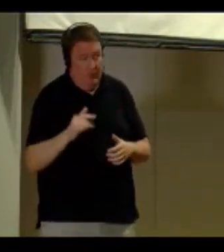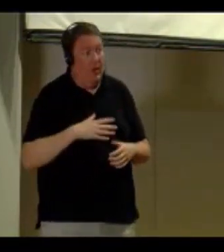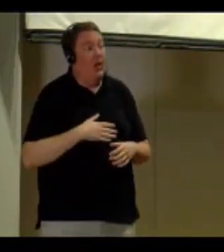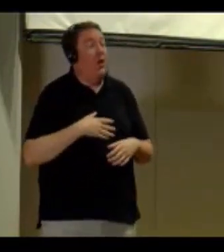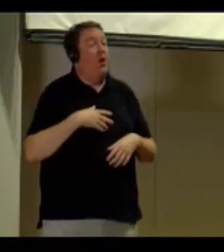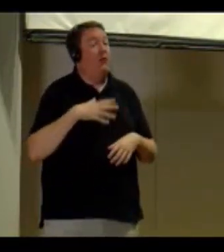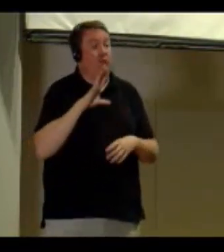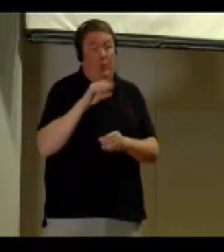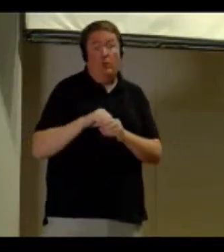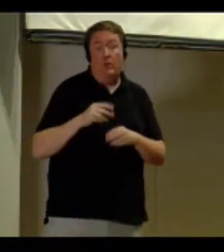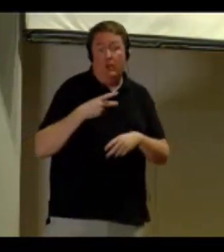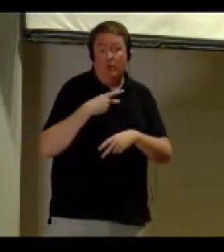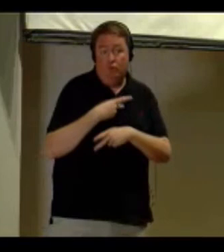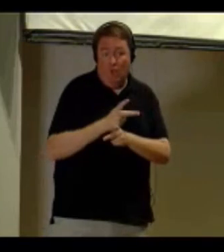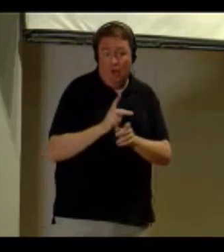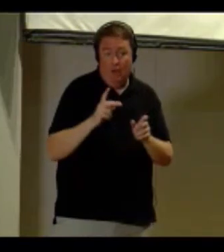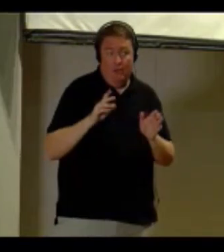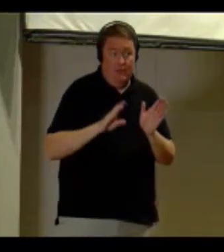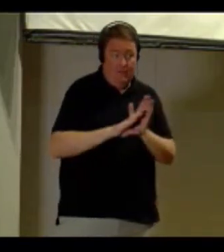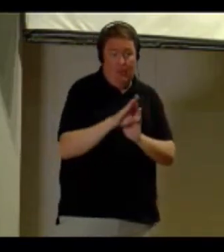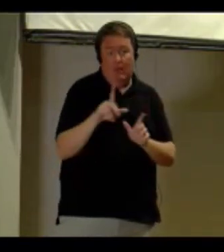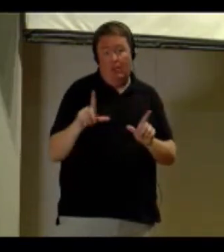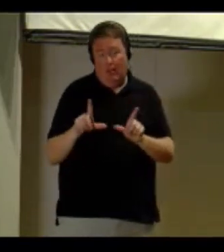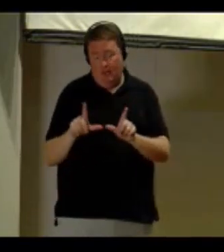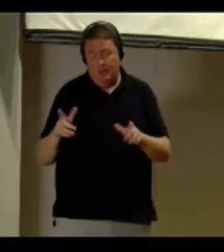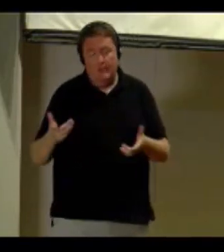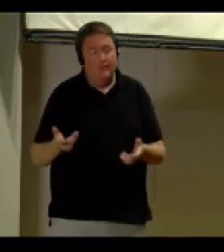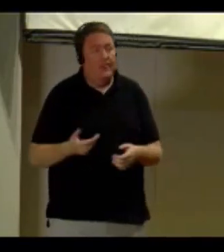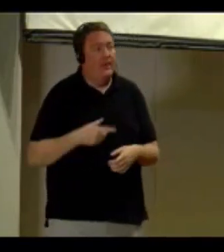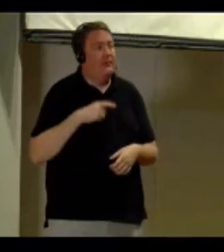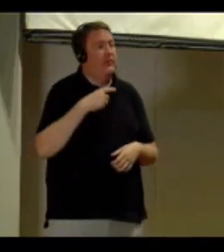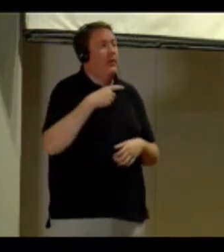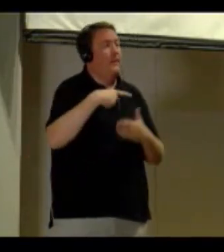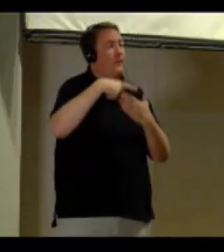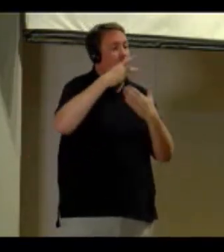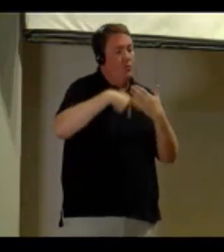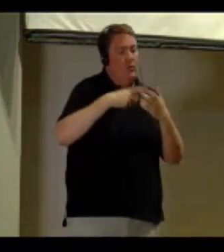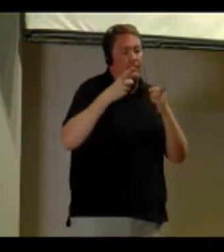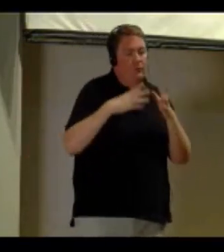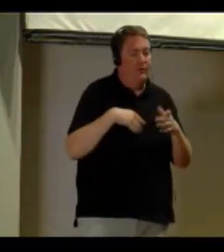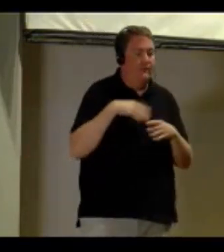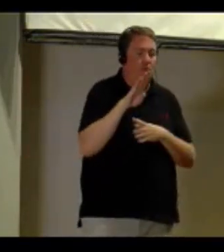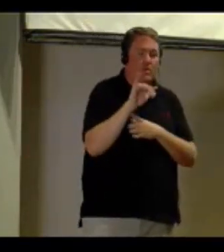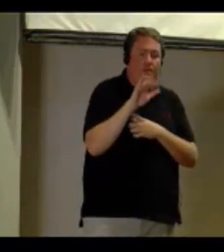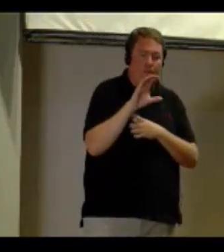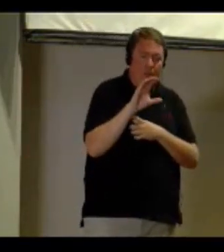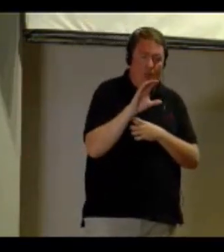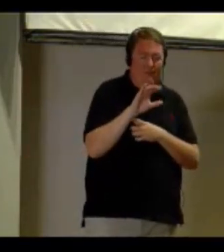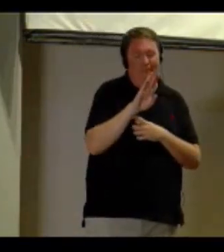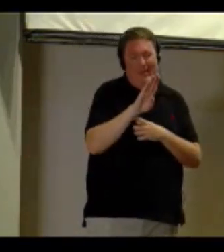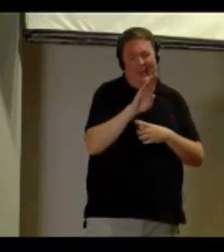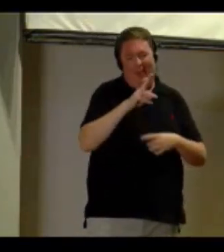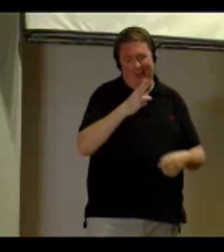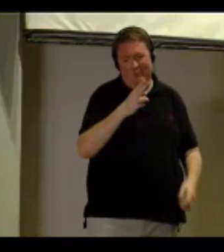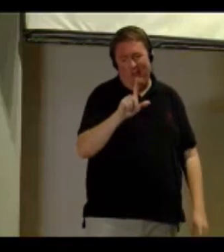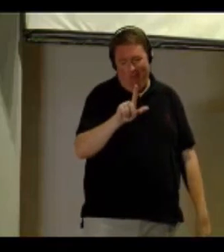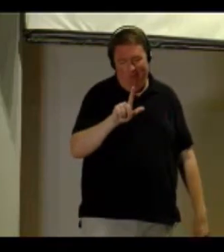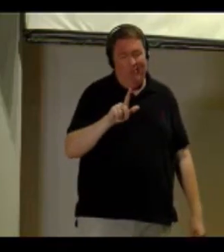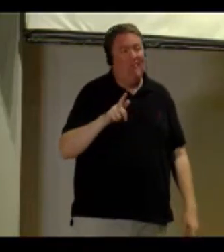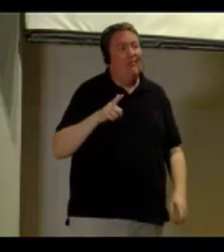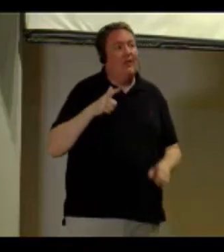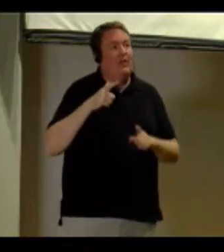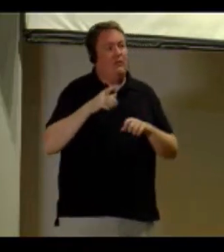licensing. As Program Director for the Biodiversity Heritage Library, or BHL, a